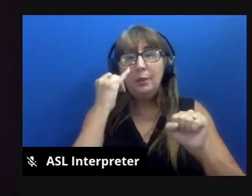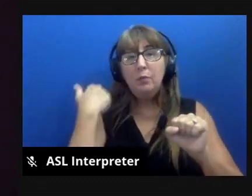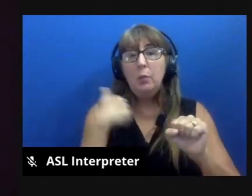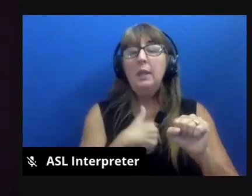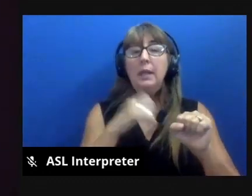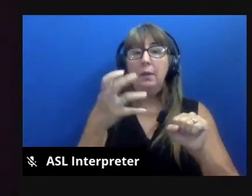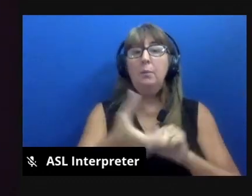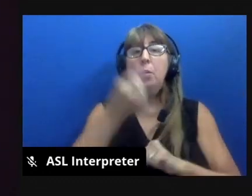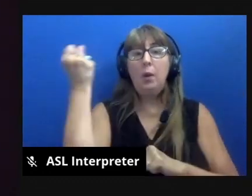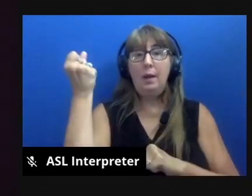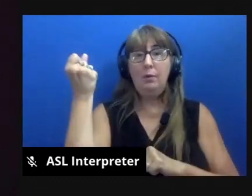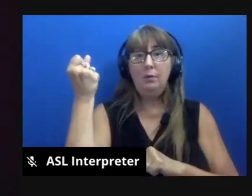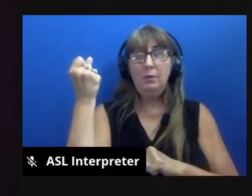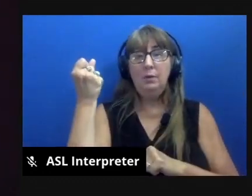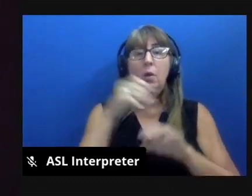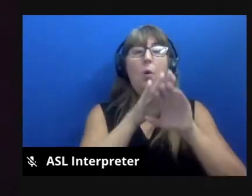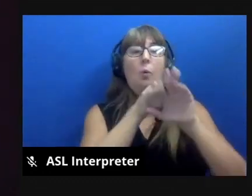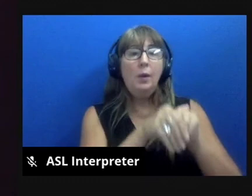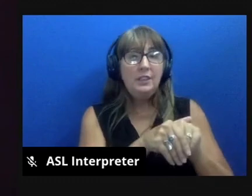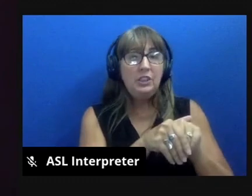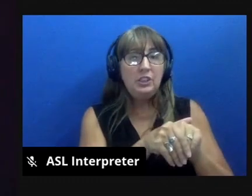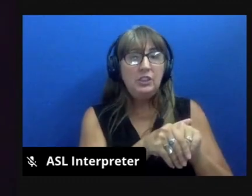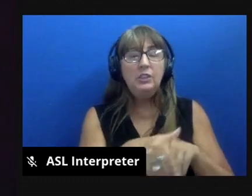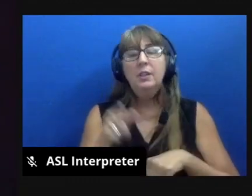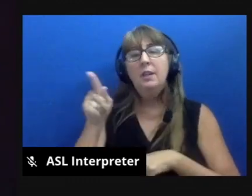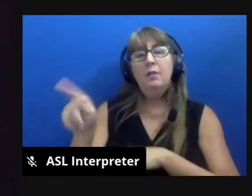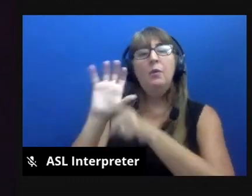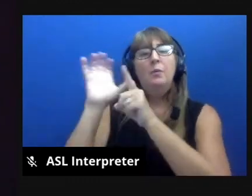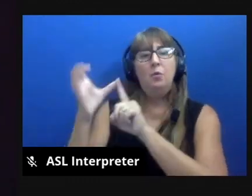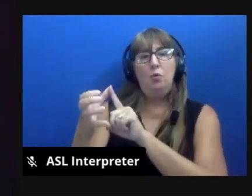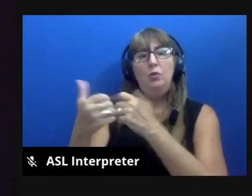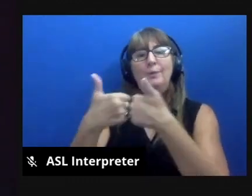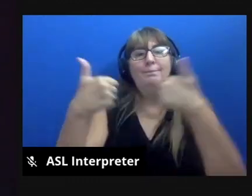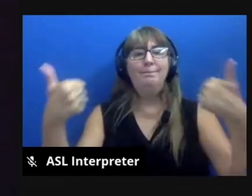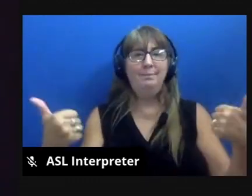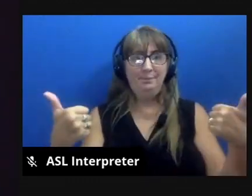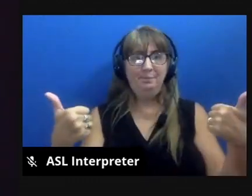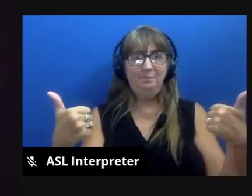out the effects of oppression from who the group and the culture